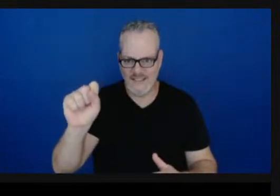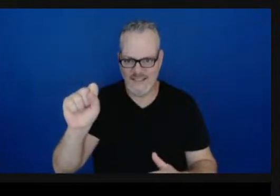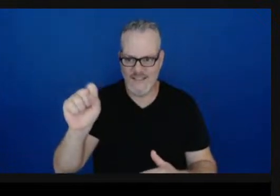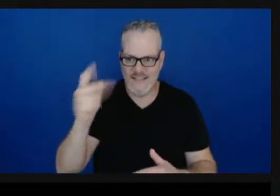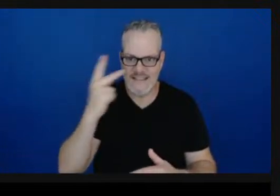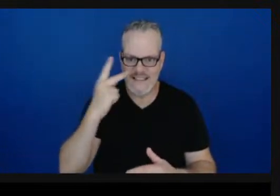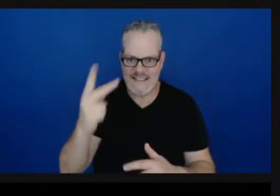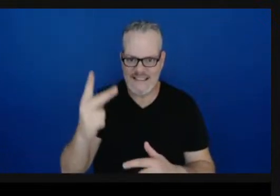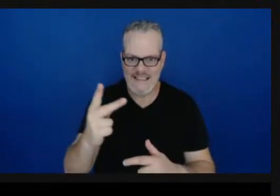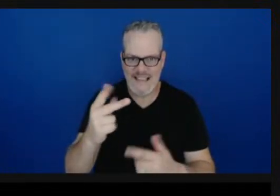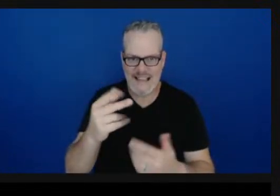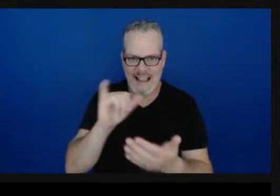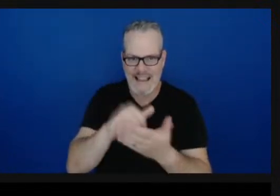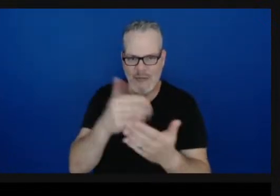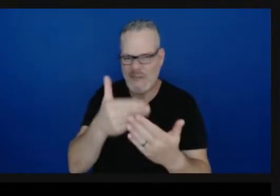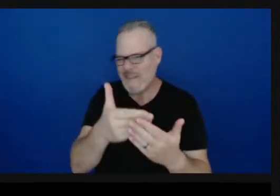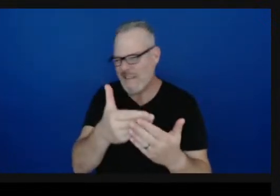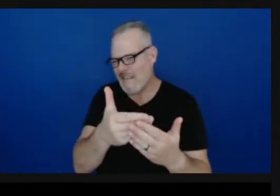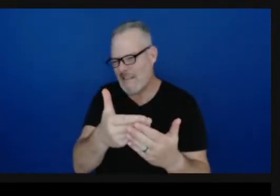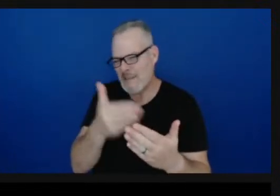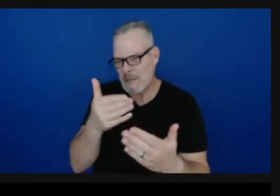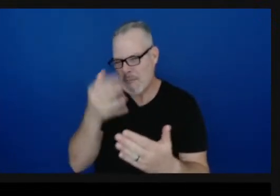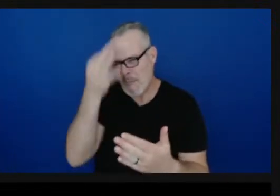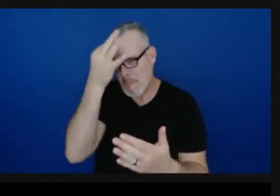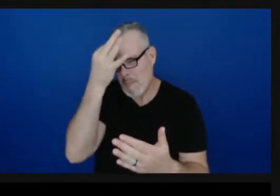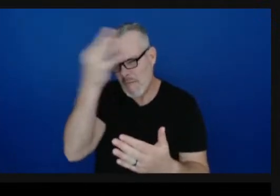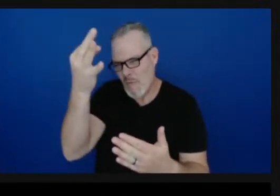just before it was winding down here.